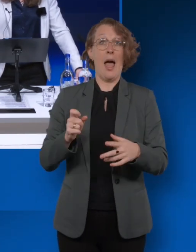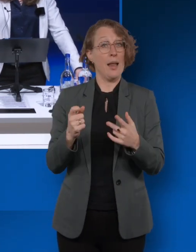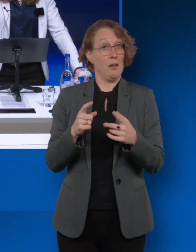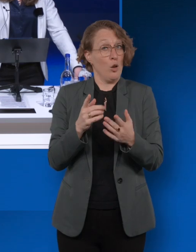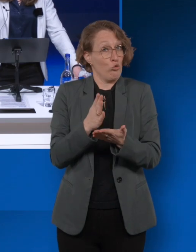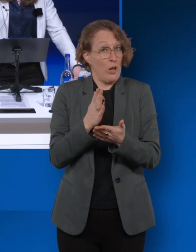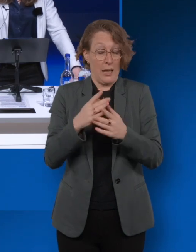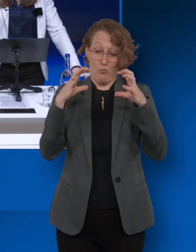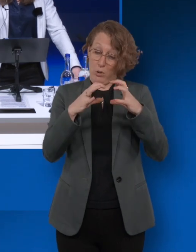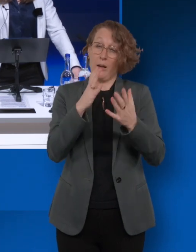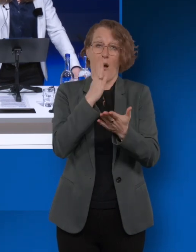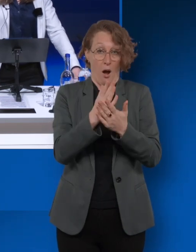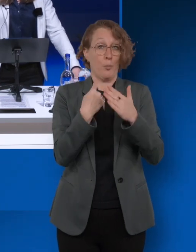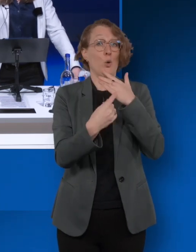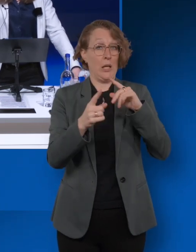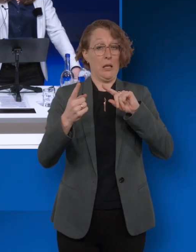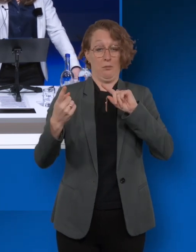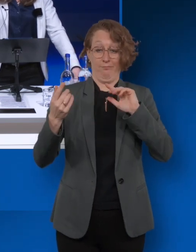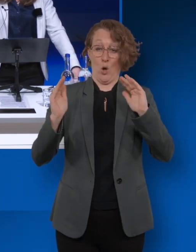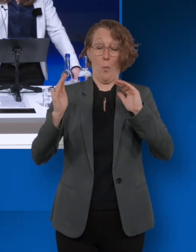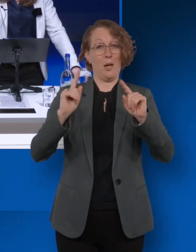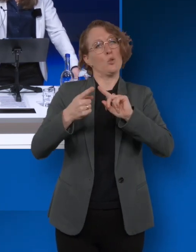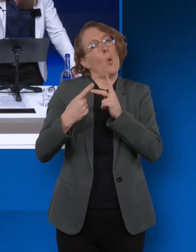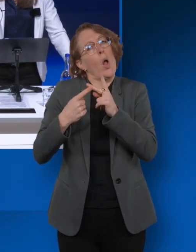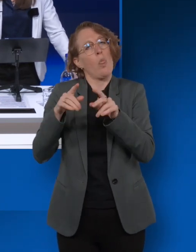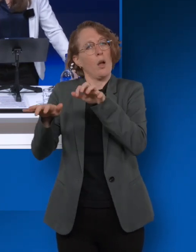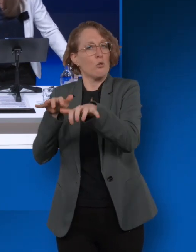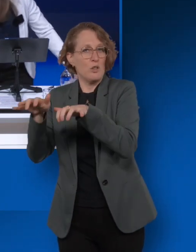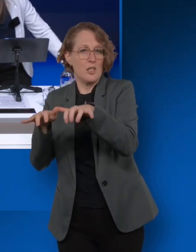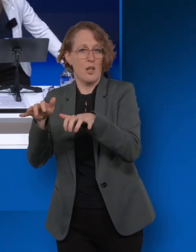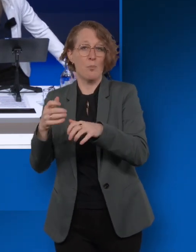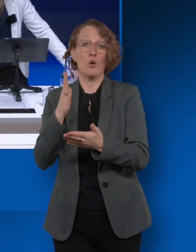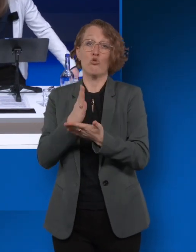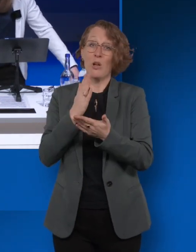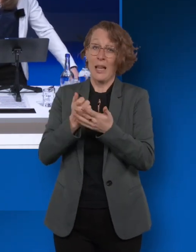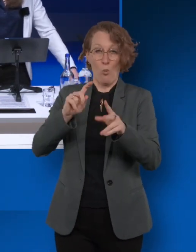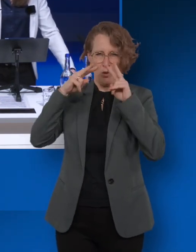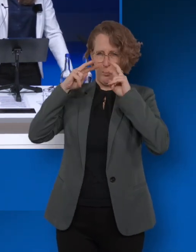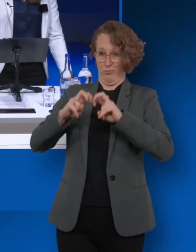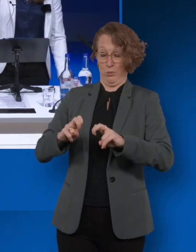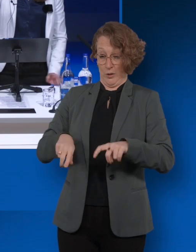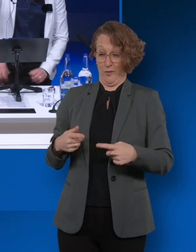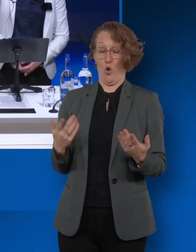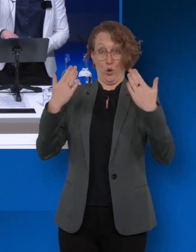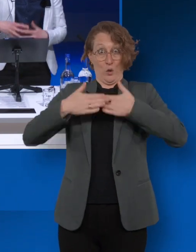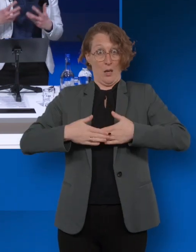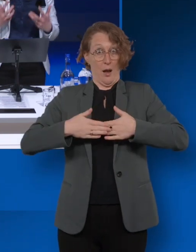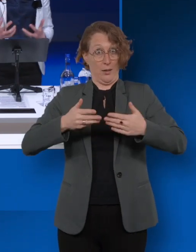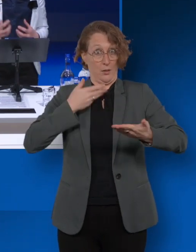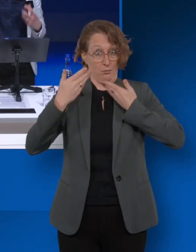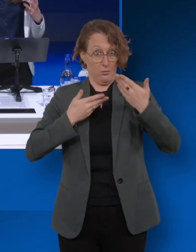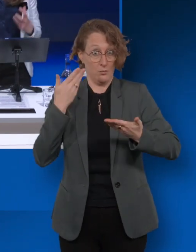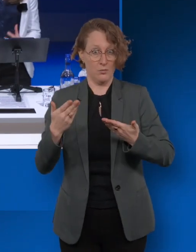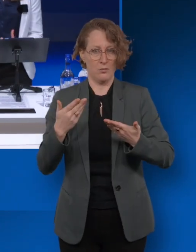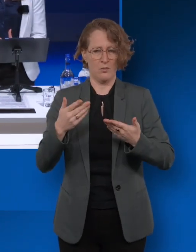many ways, our brains are unique compared to other creatures. But the question we want to look at this evening is